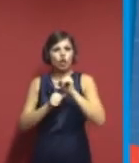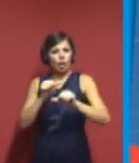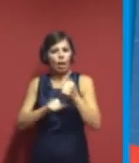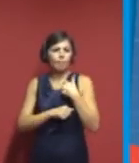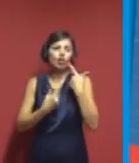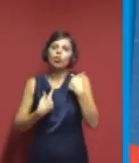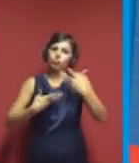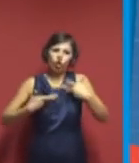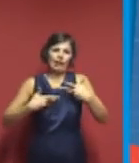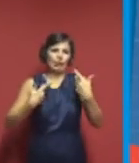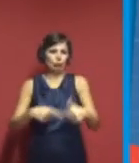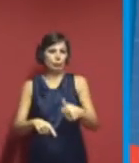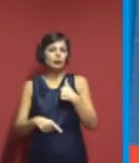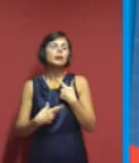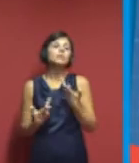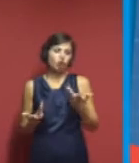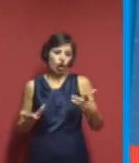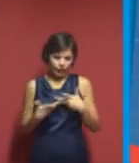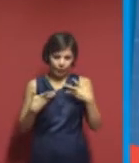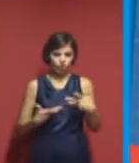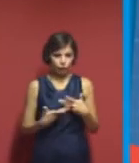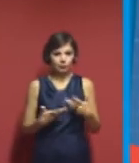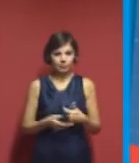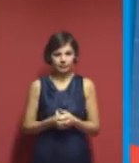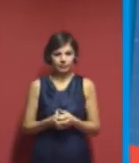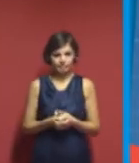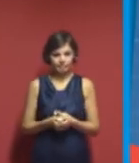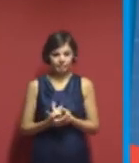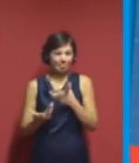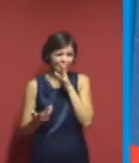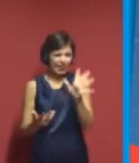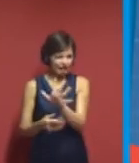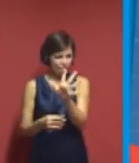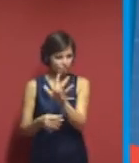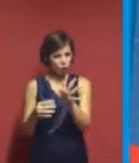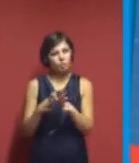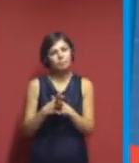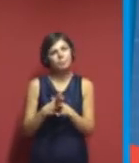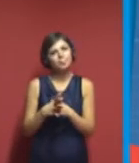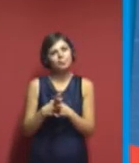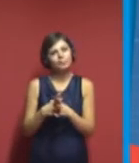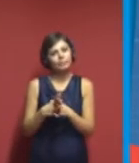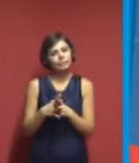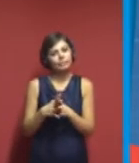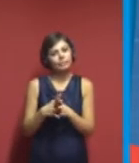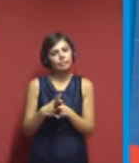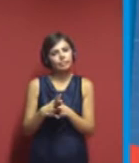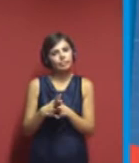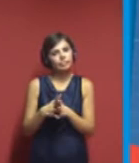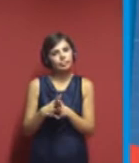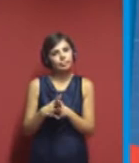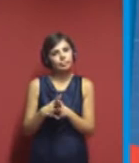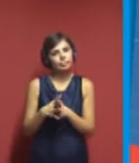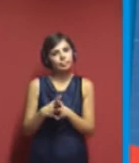and I'm very proud that, my little science fair project that I just went to Intel ISEF this year,